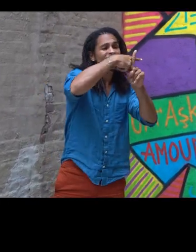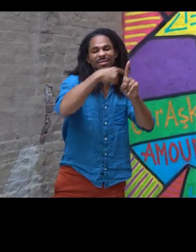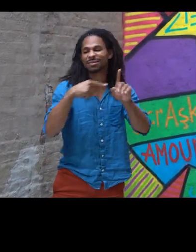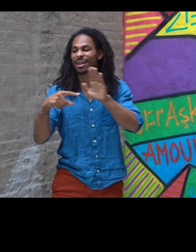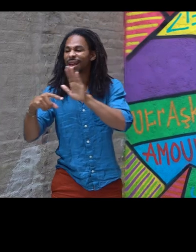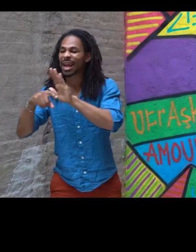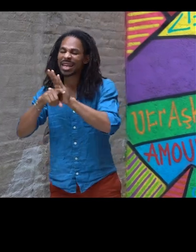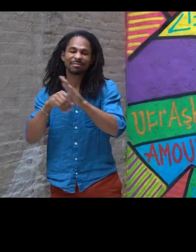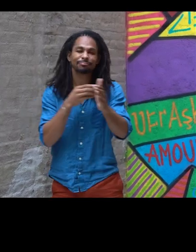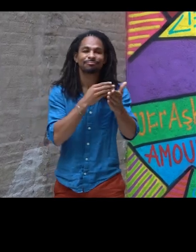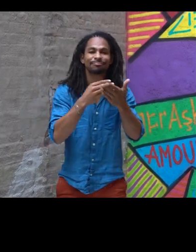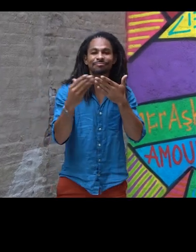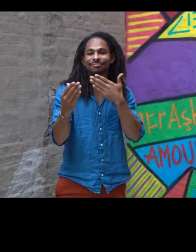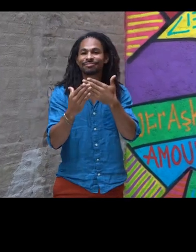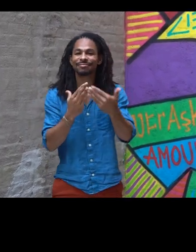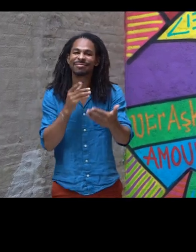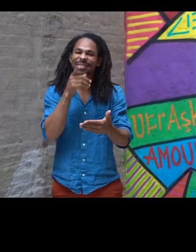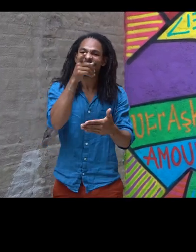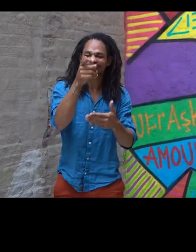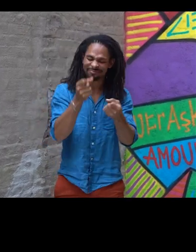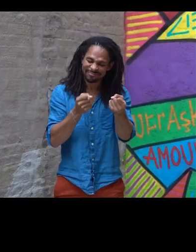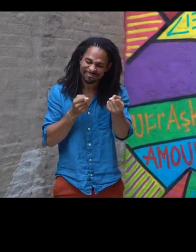you got me high or low.